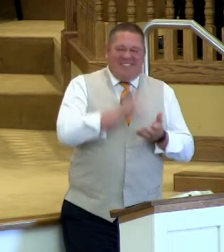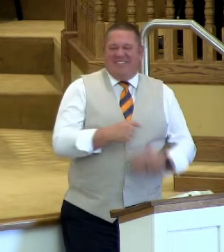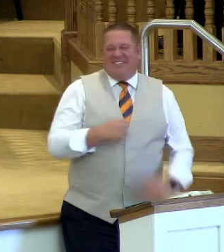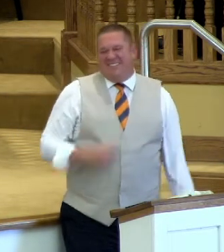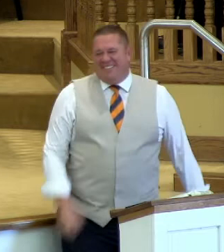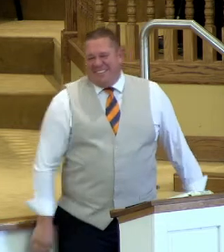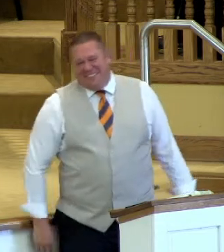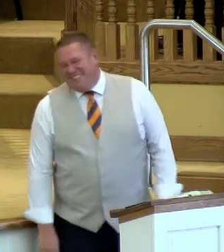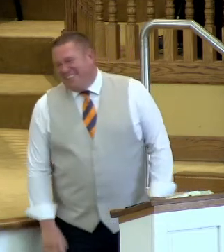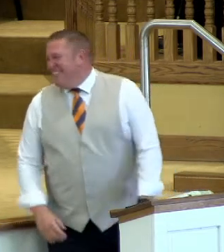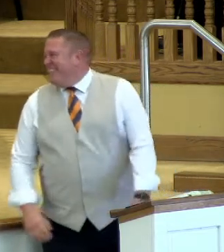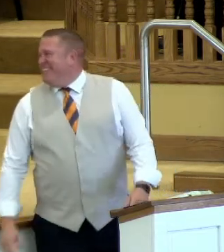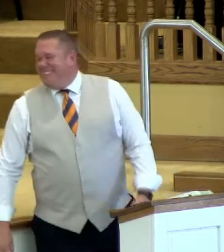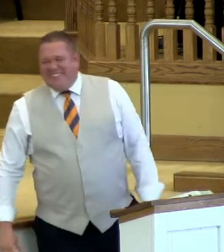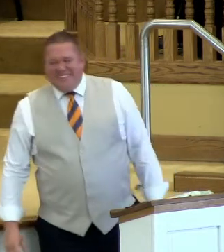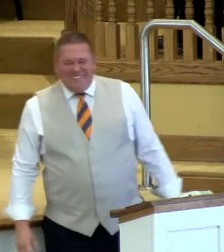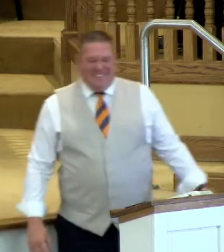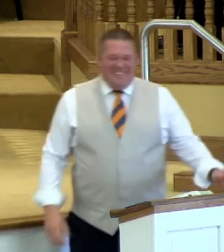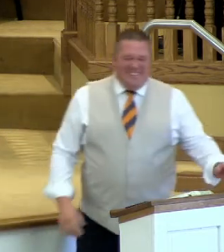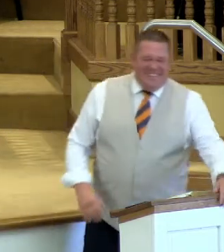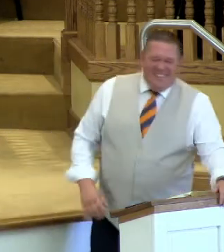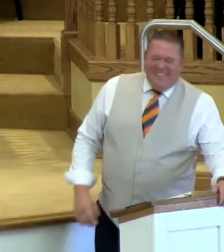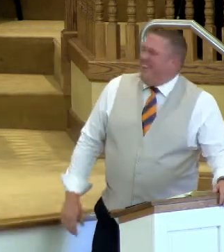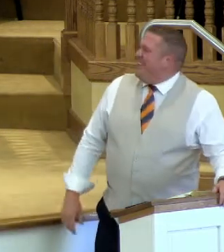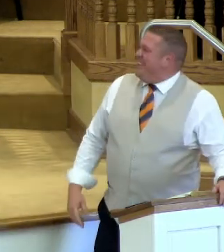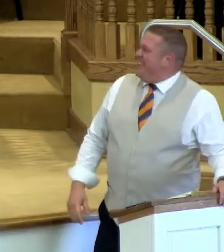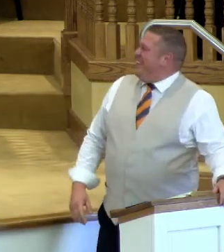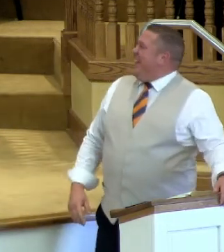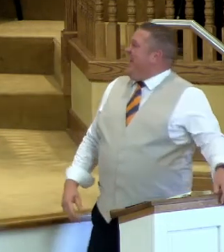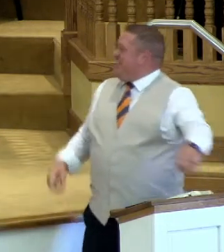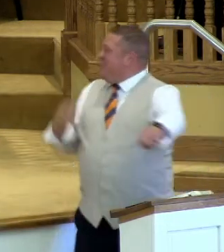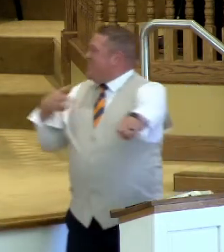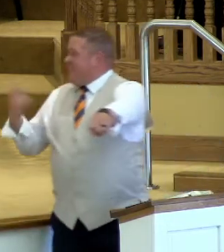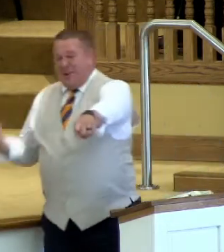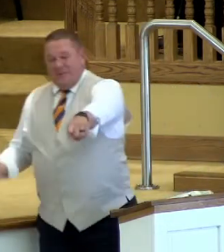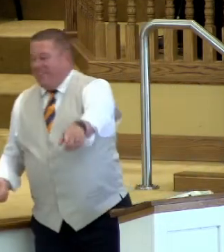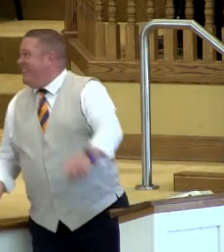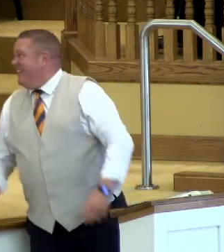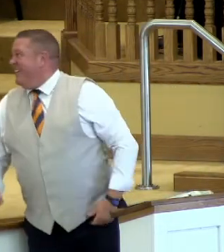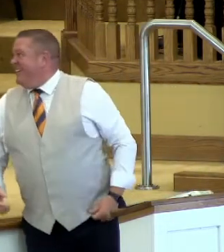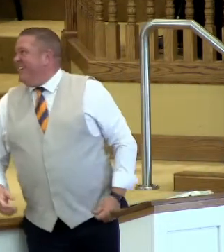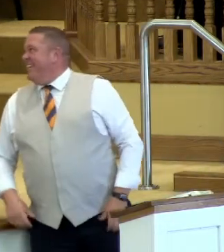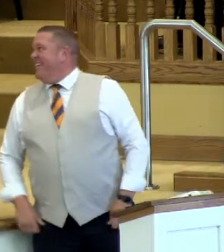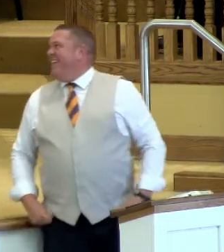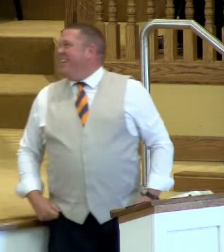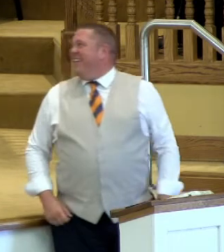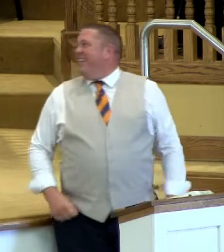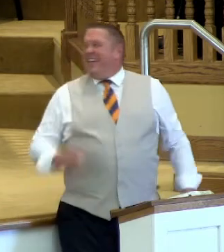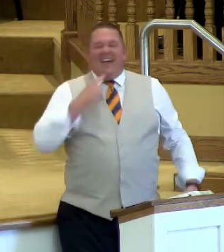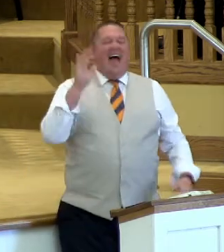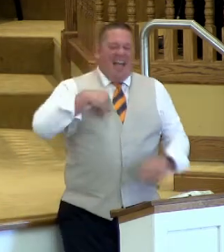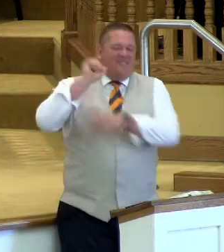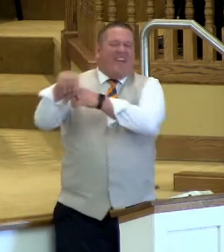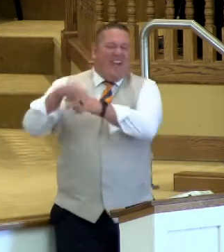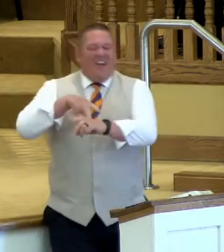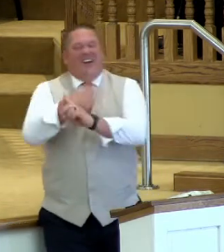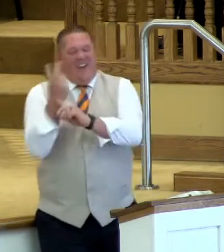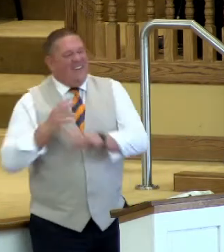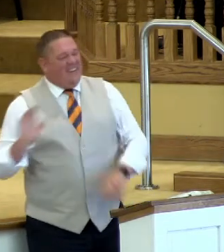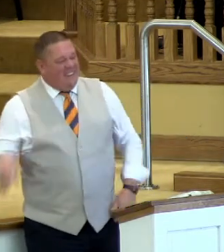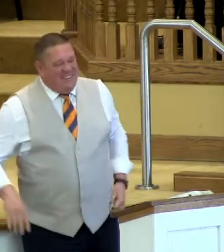right, no, but all jokes, I just thank you, Dad, for letting me come up here. All right. Oh, no, he's got me beat on